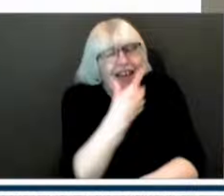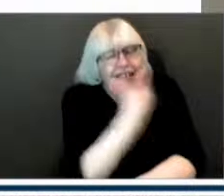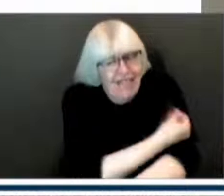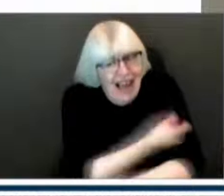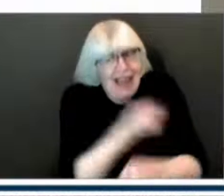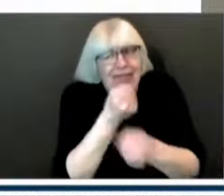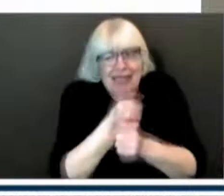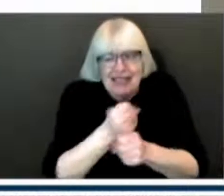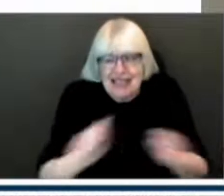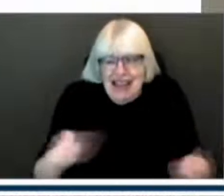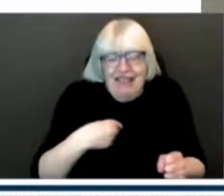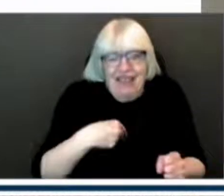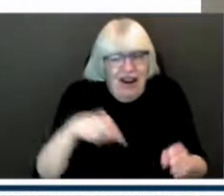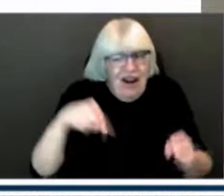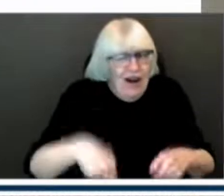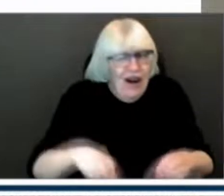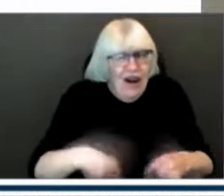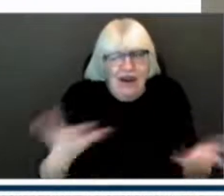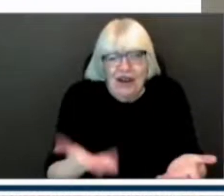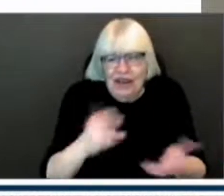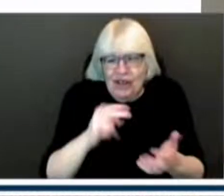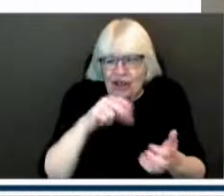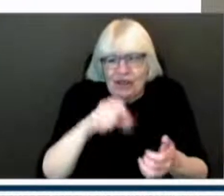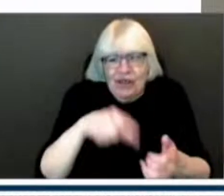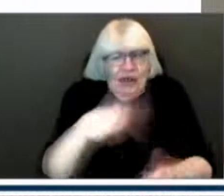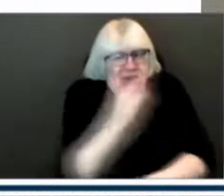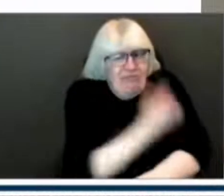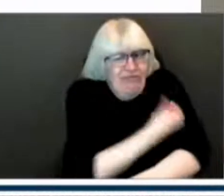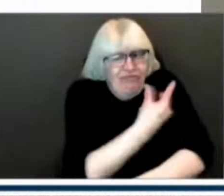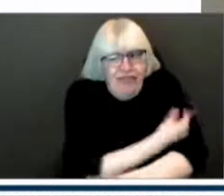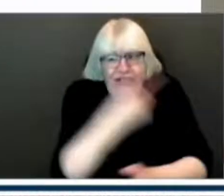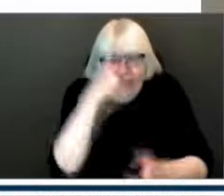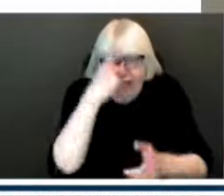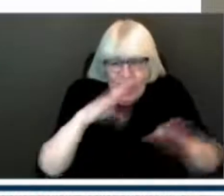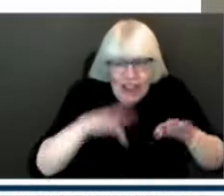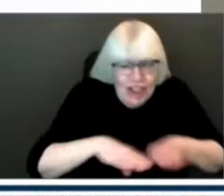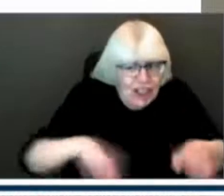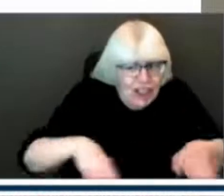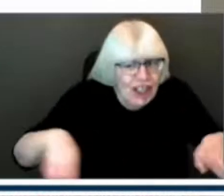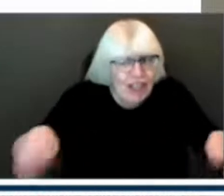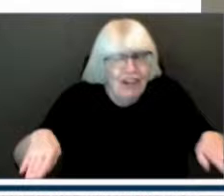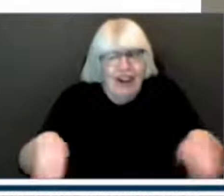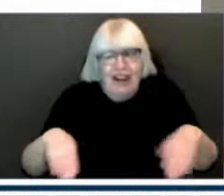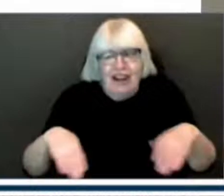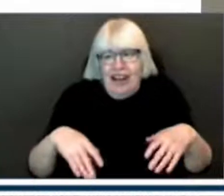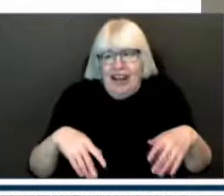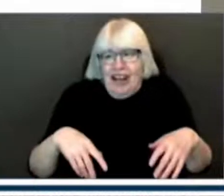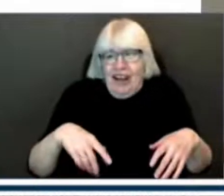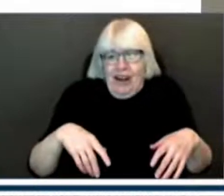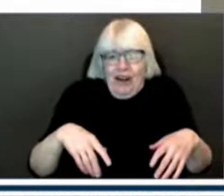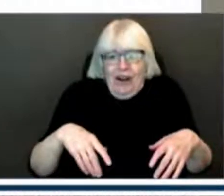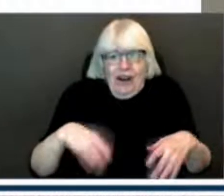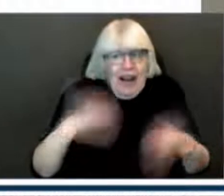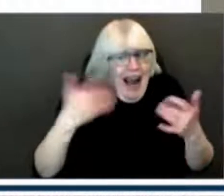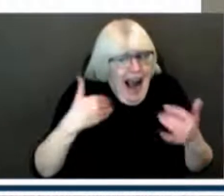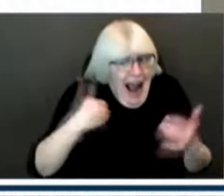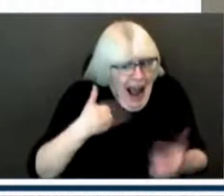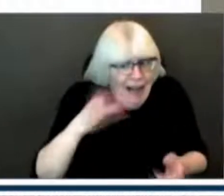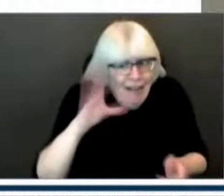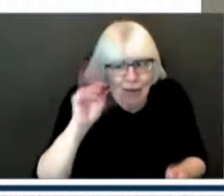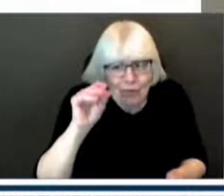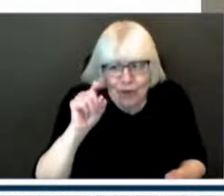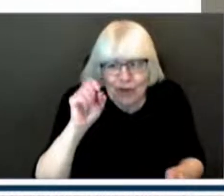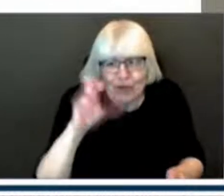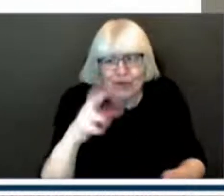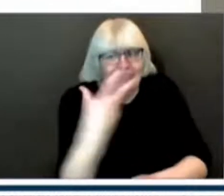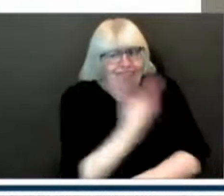uptake, including for children and for those for the percentage who have booster doses. And while vaccine itself may not